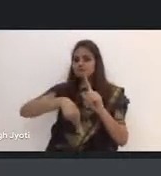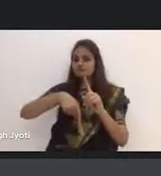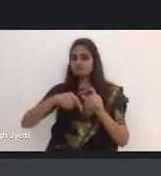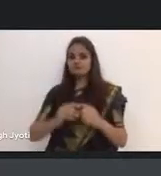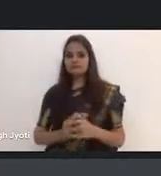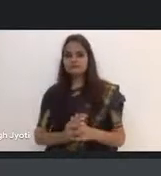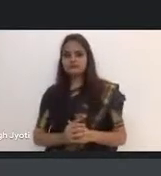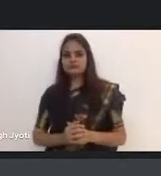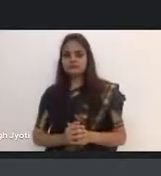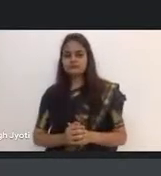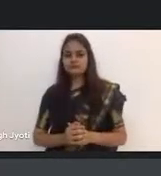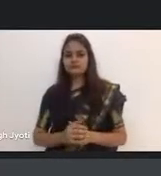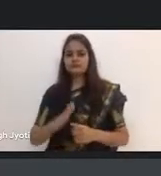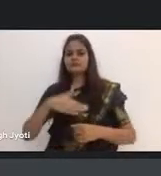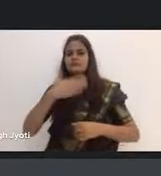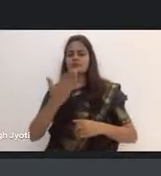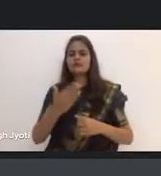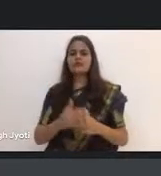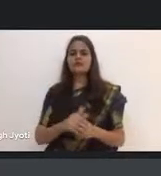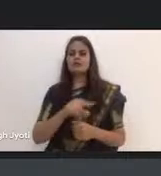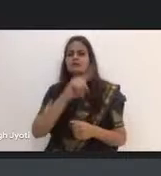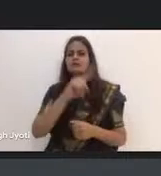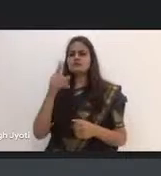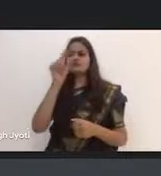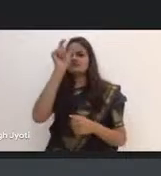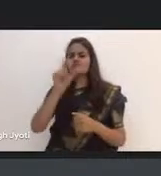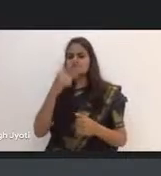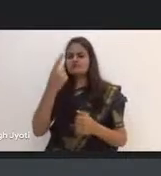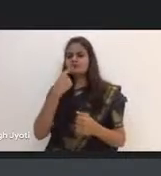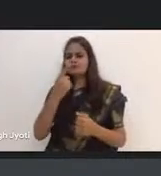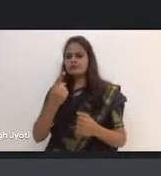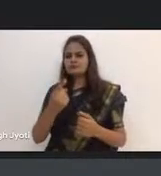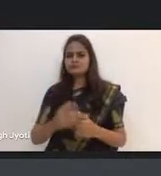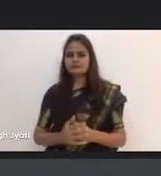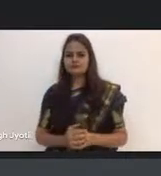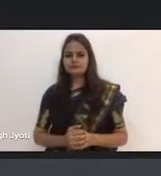the agent and of the